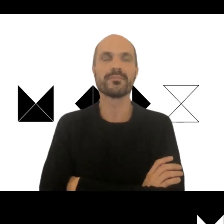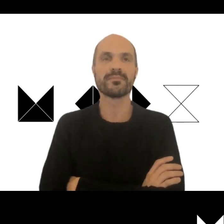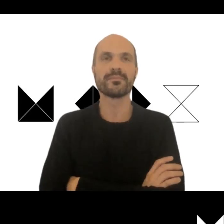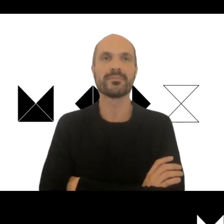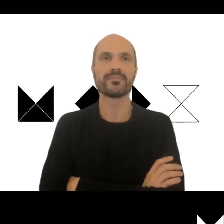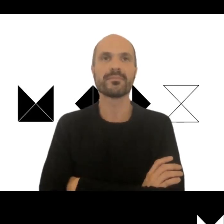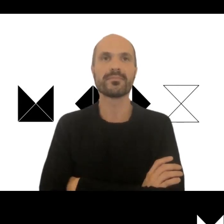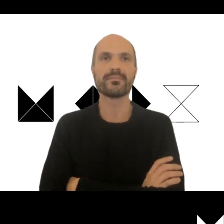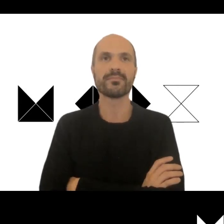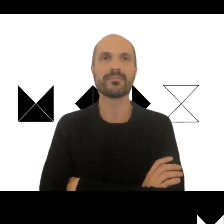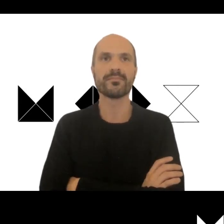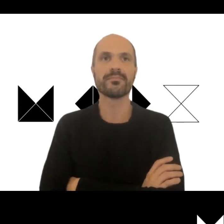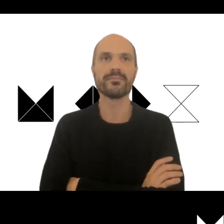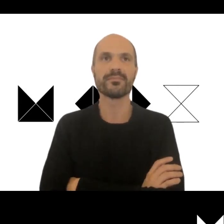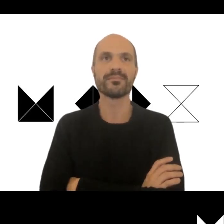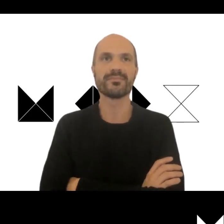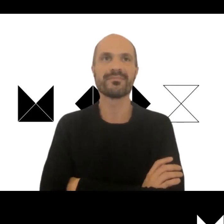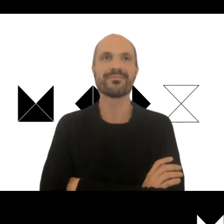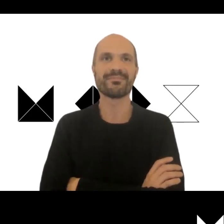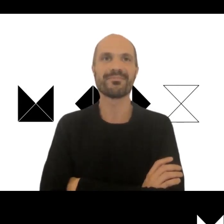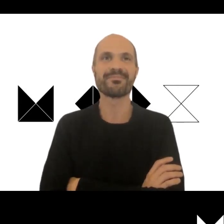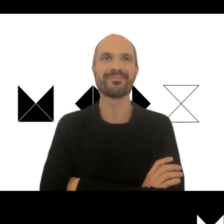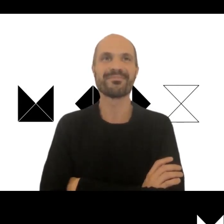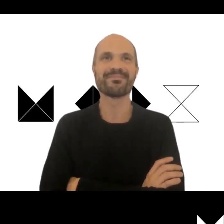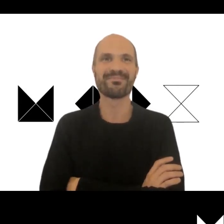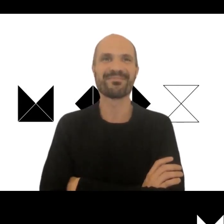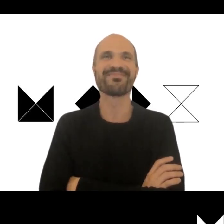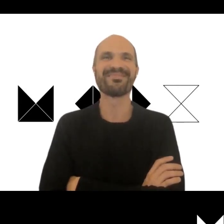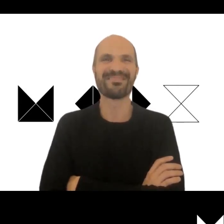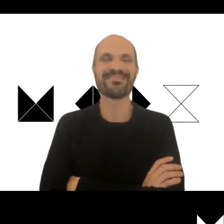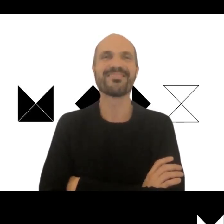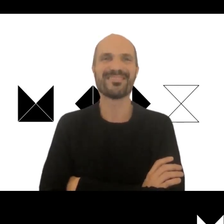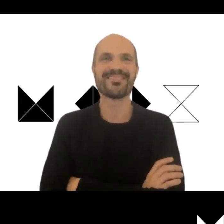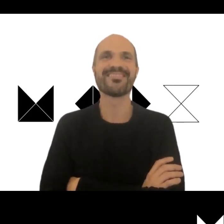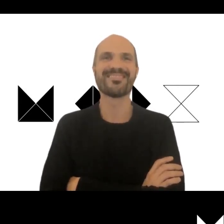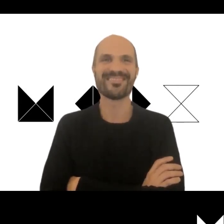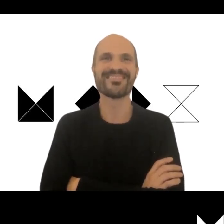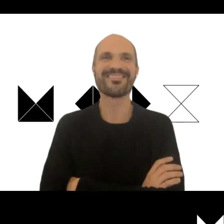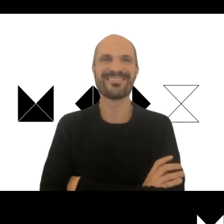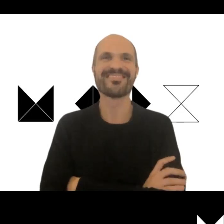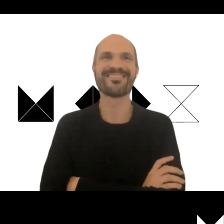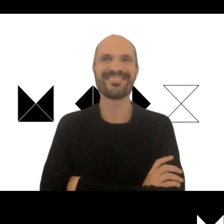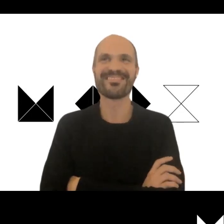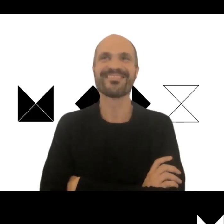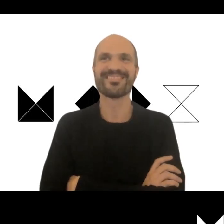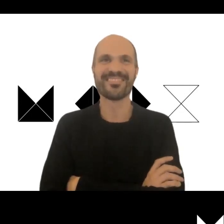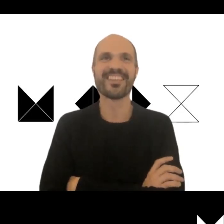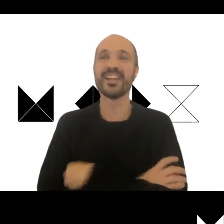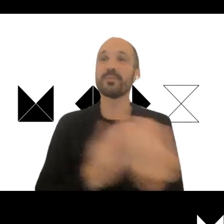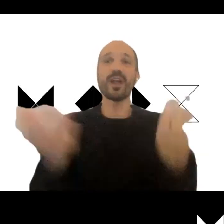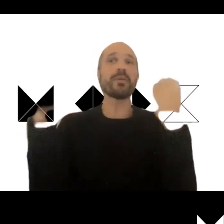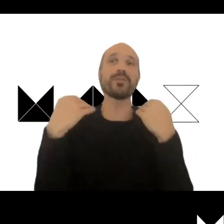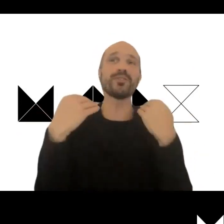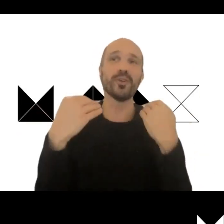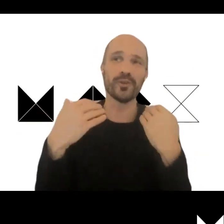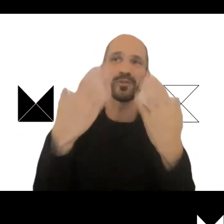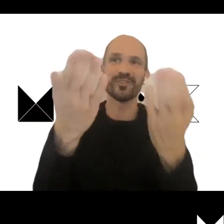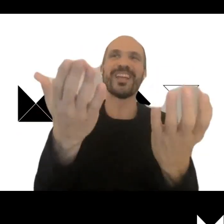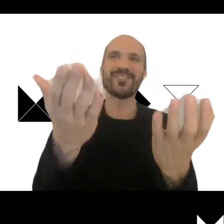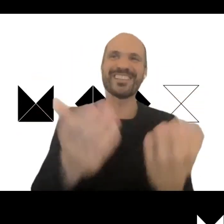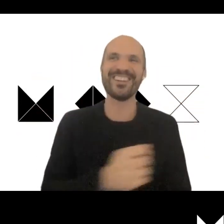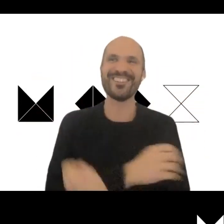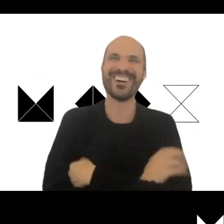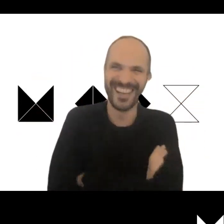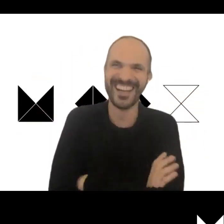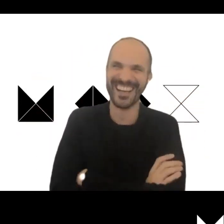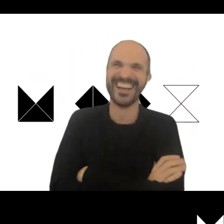actually that house has taken us around the globe and has taken the globe to us. And has brought people to you,